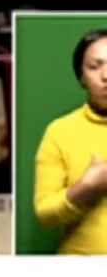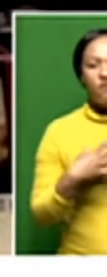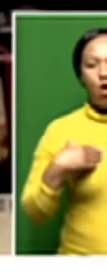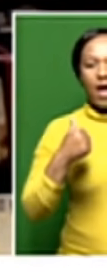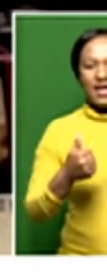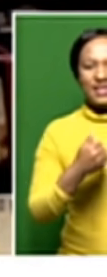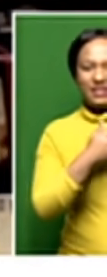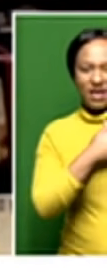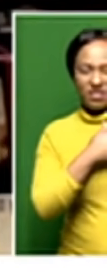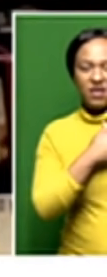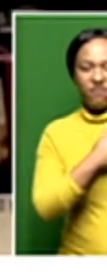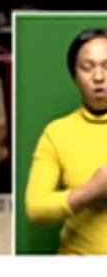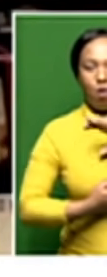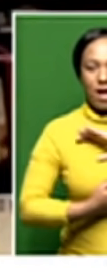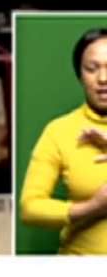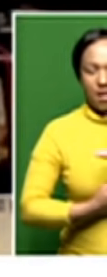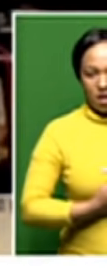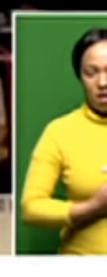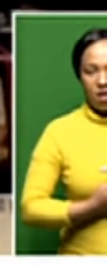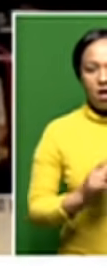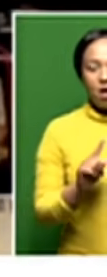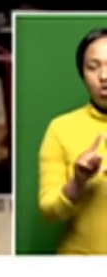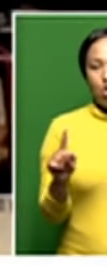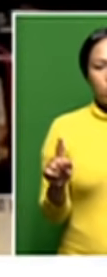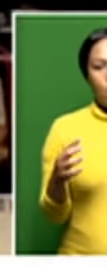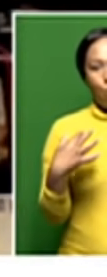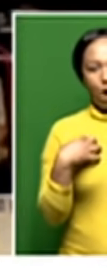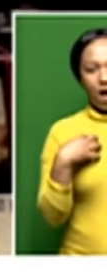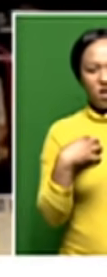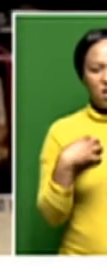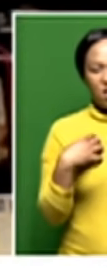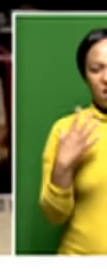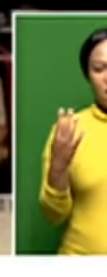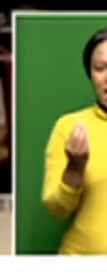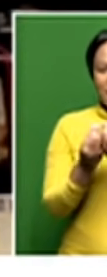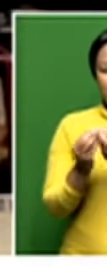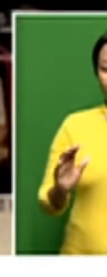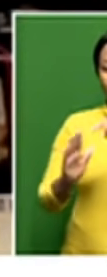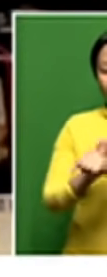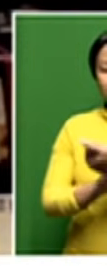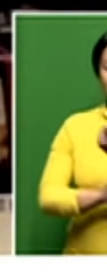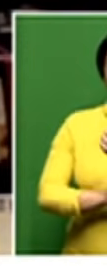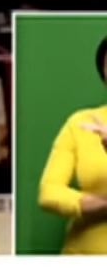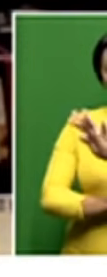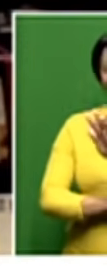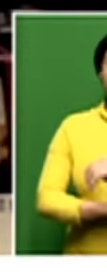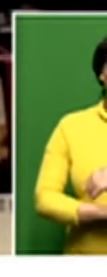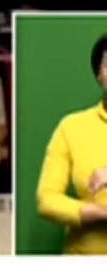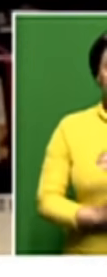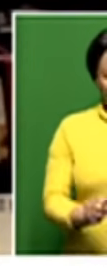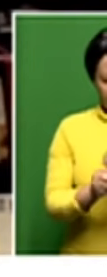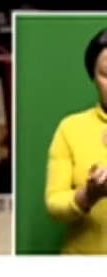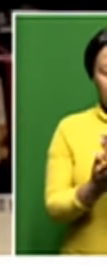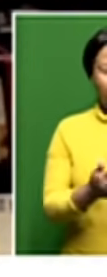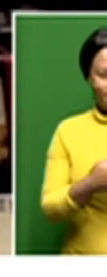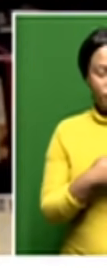and safety of the consumer, and not just worry about this is how much it's going to cost us. We will need to look after